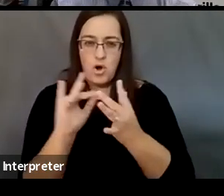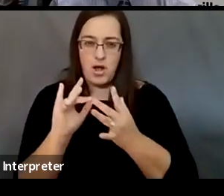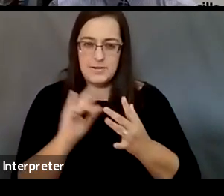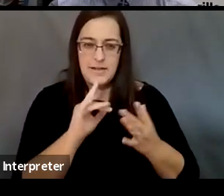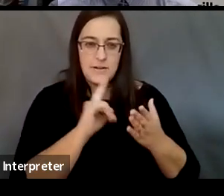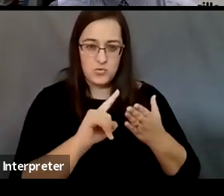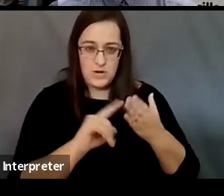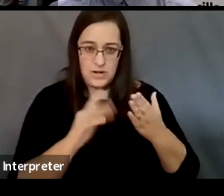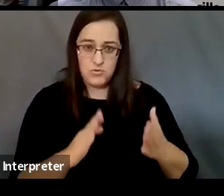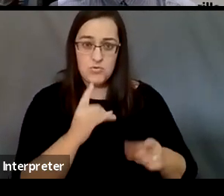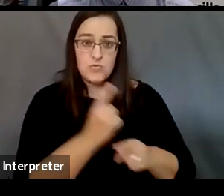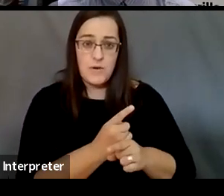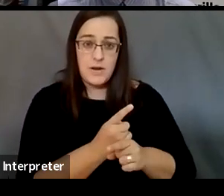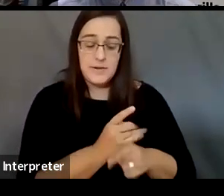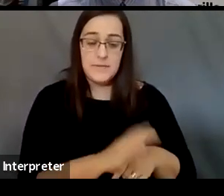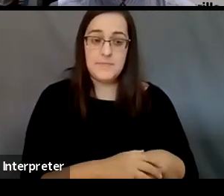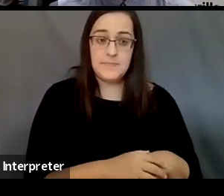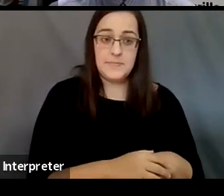right?